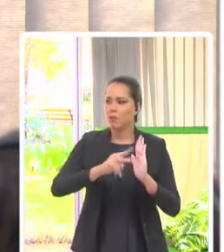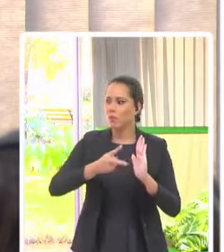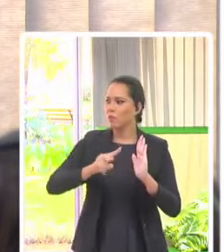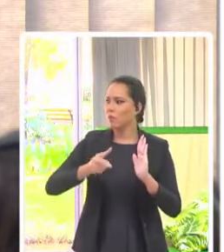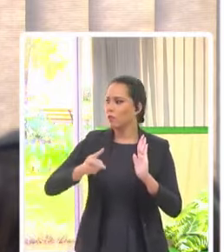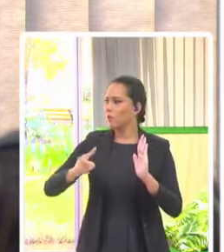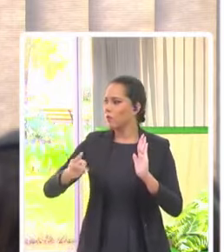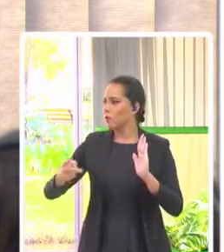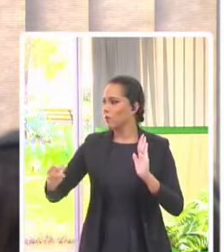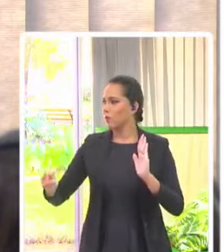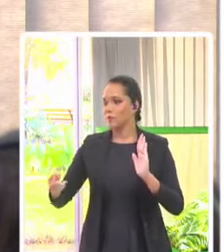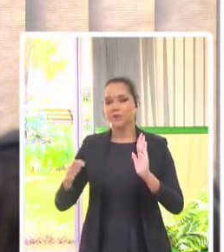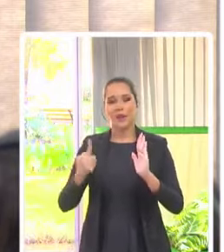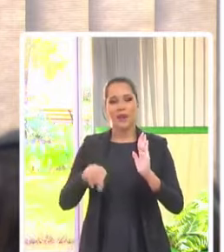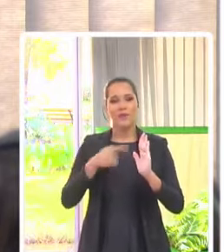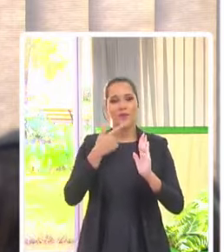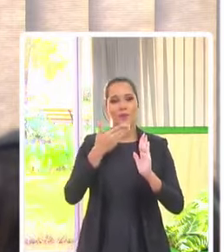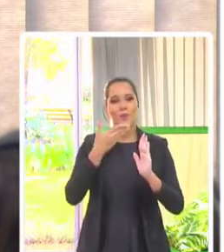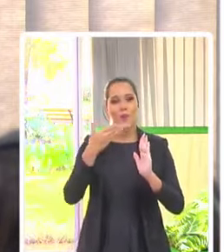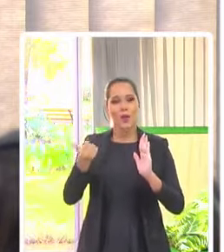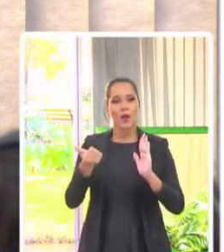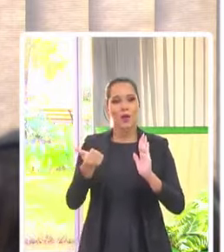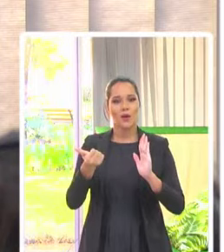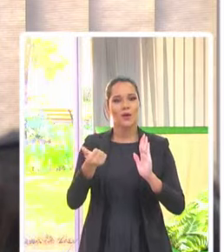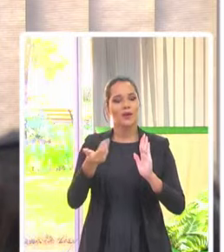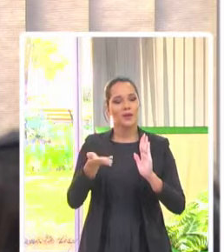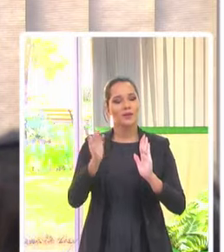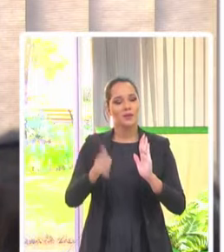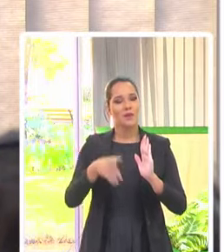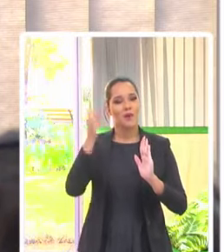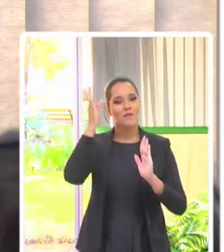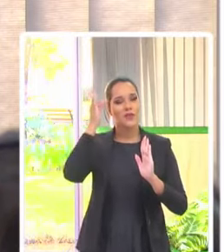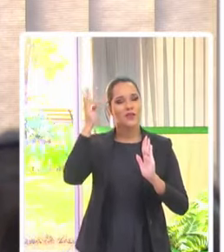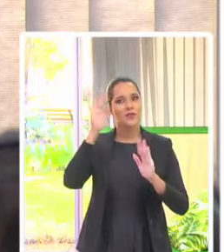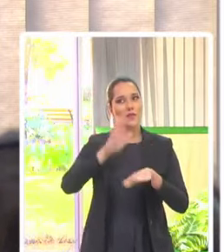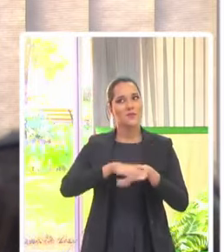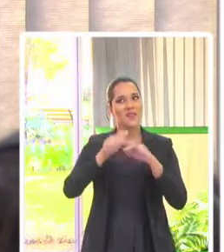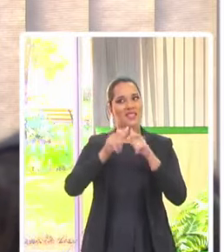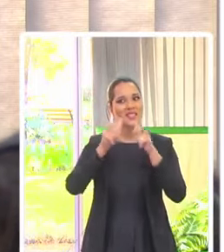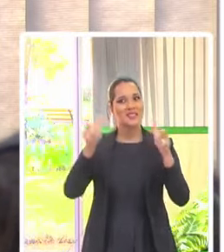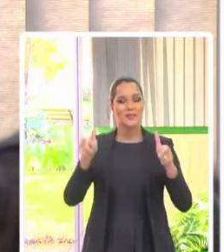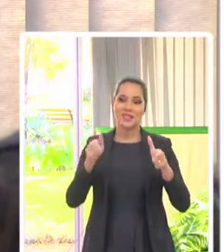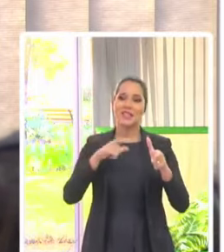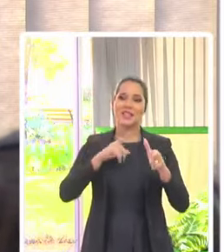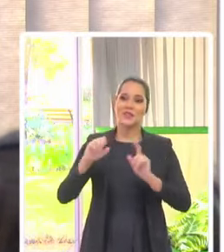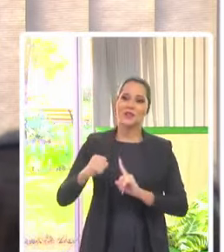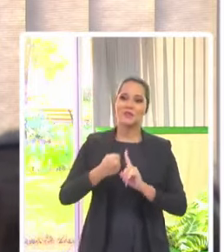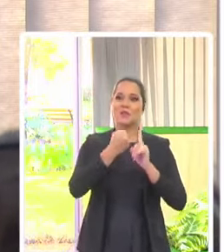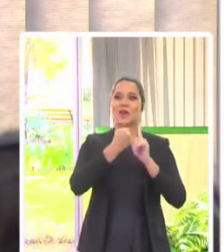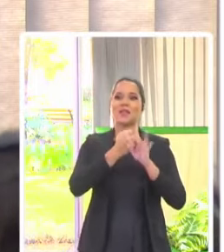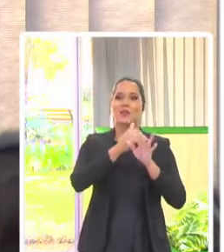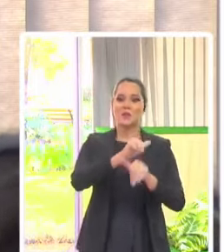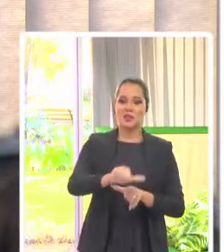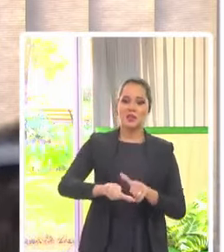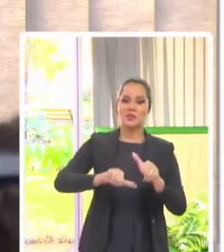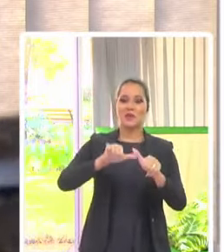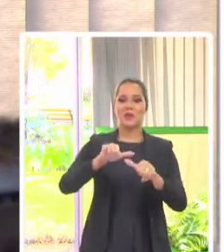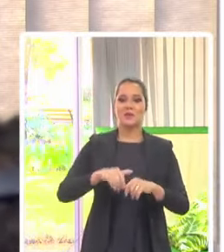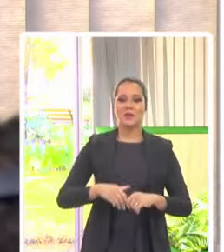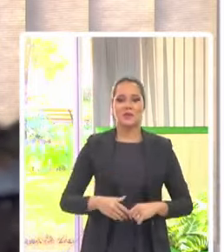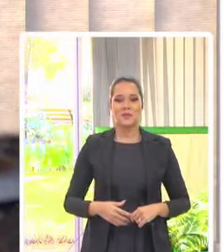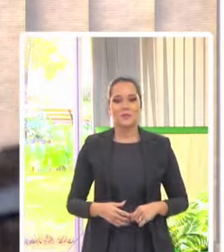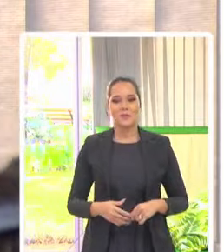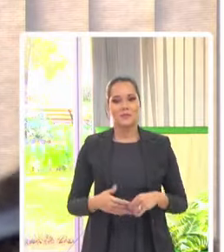approach. It's part of the broader philosophy which really impacted us and really transformed us and really helped us